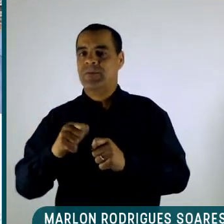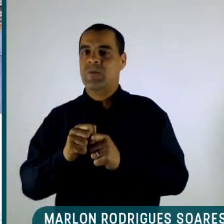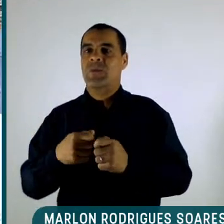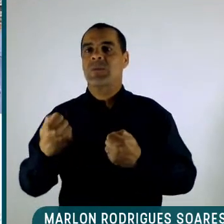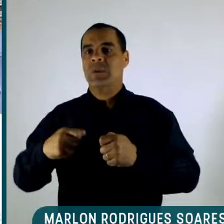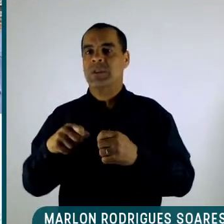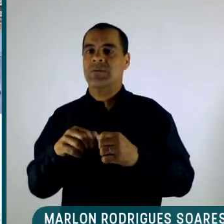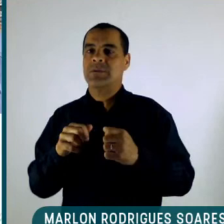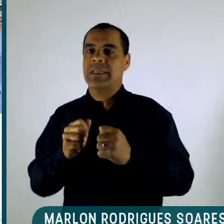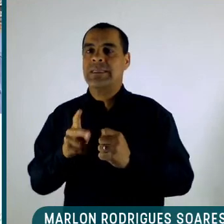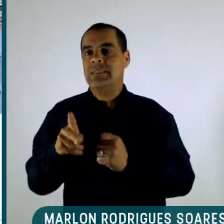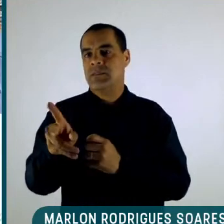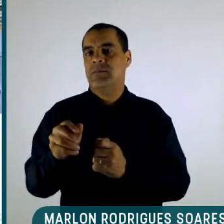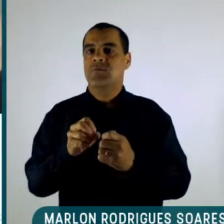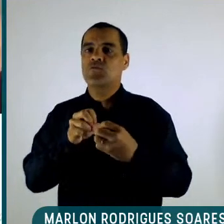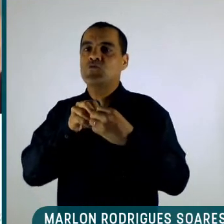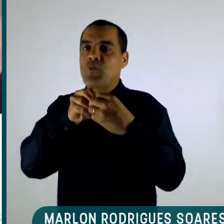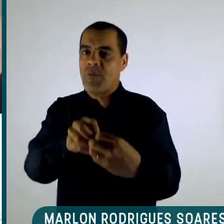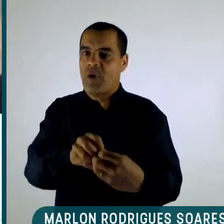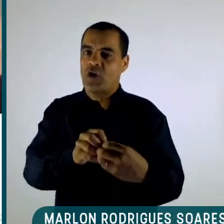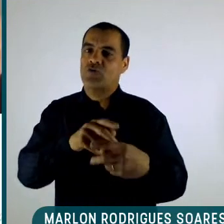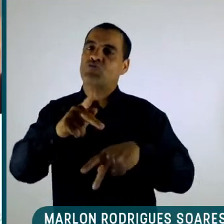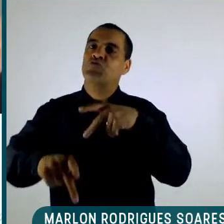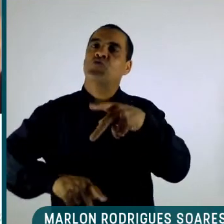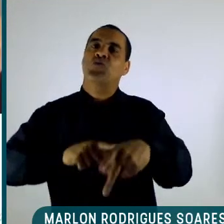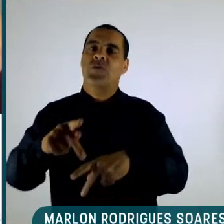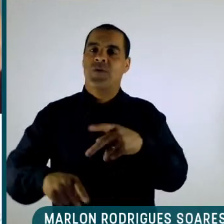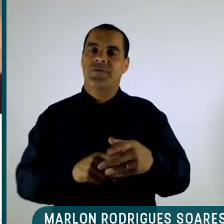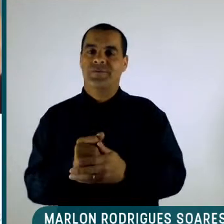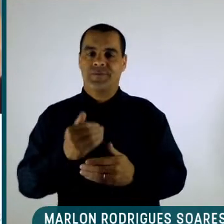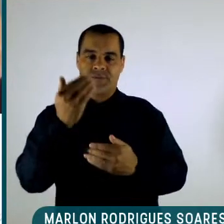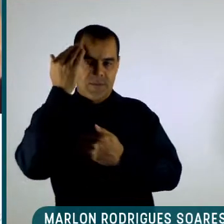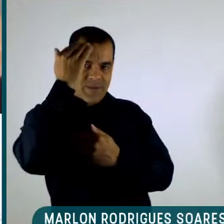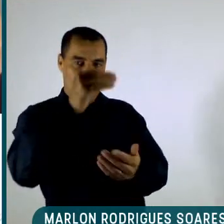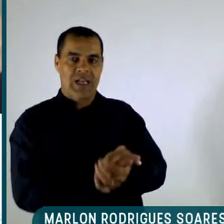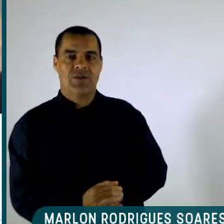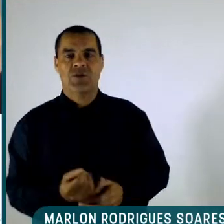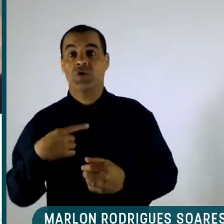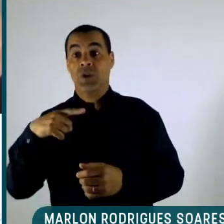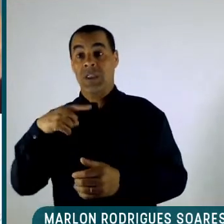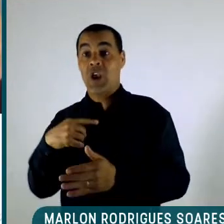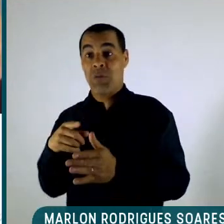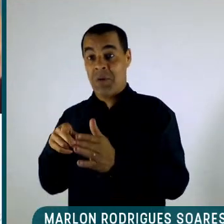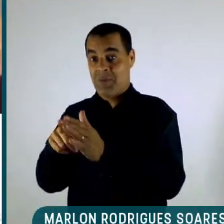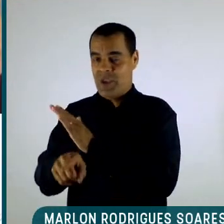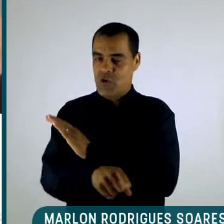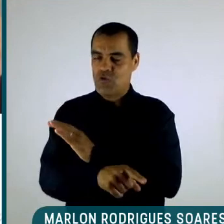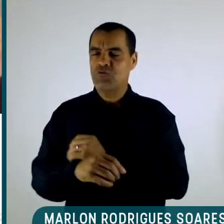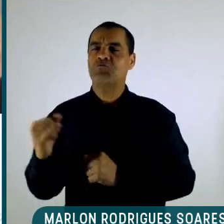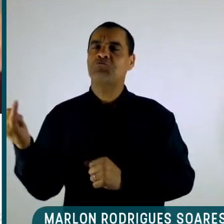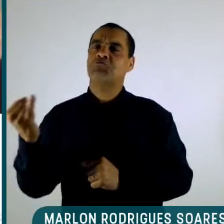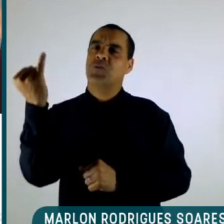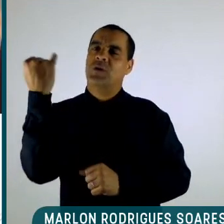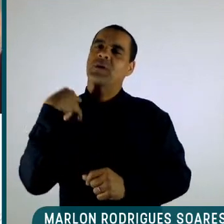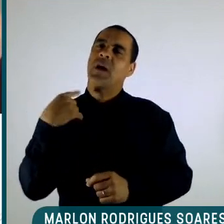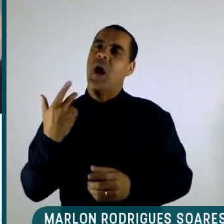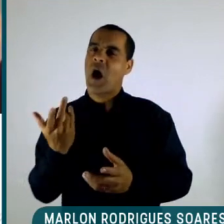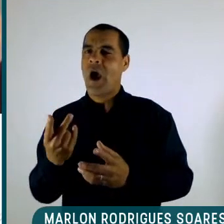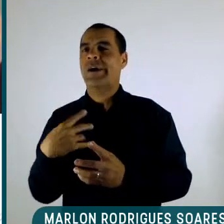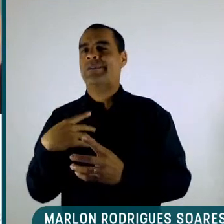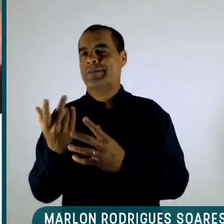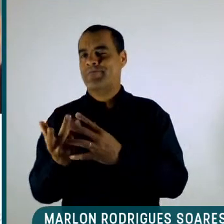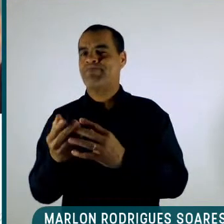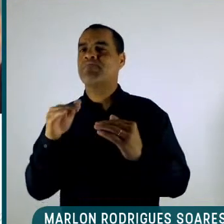work. Everyone participating and integrated. Thank you, Gilson. We have a question by